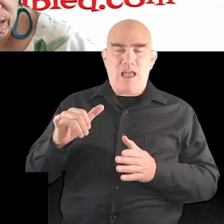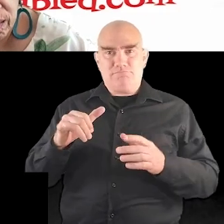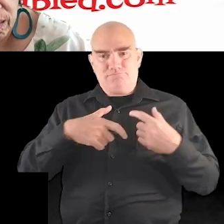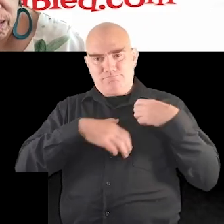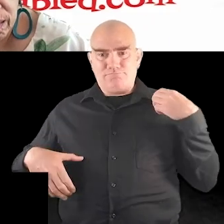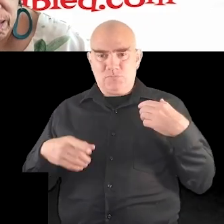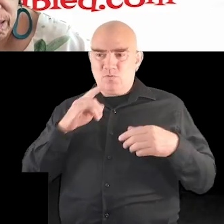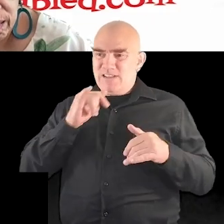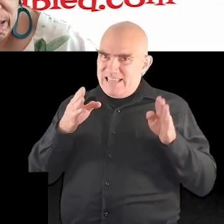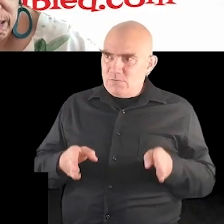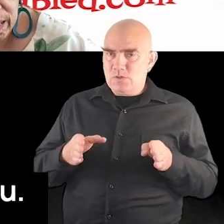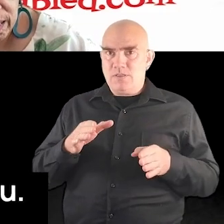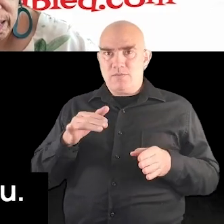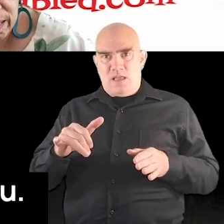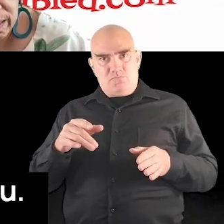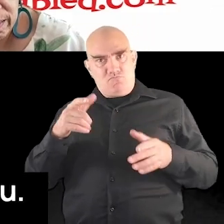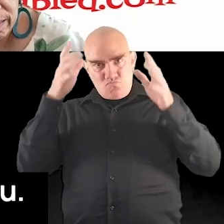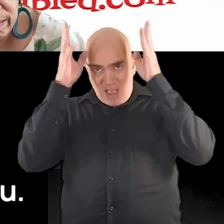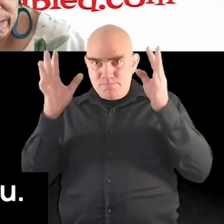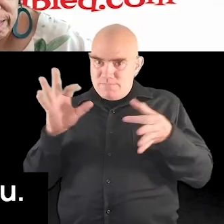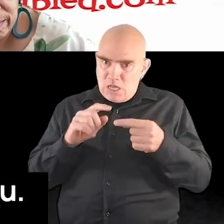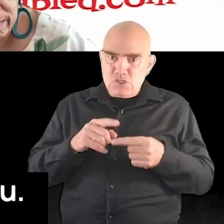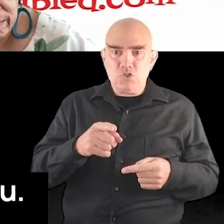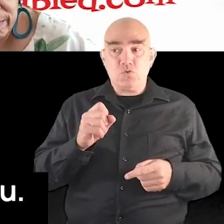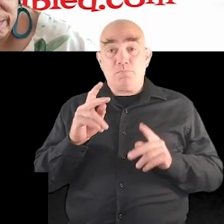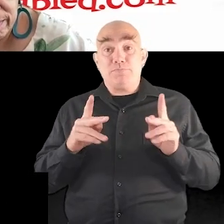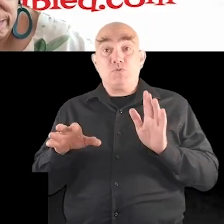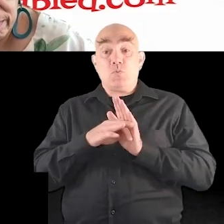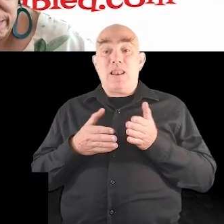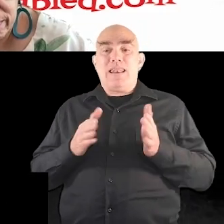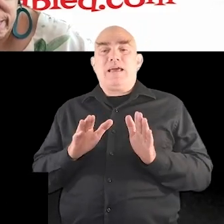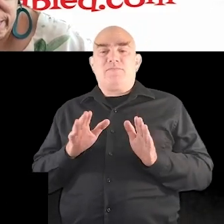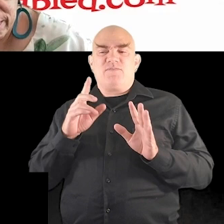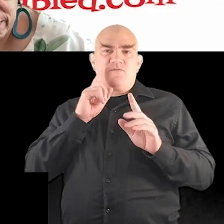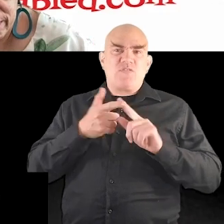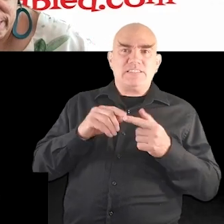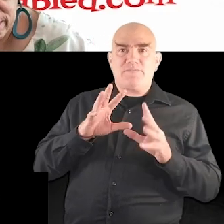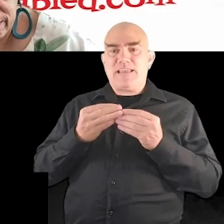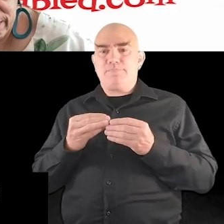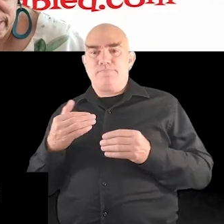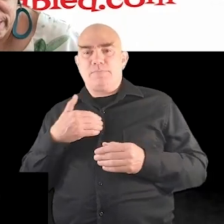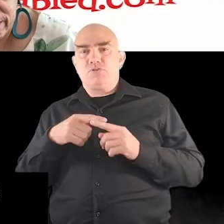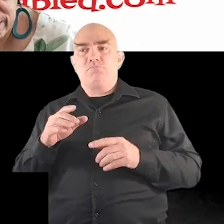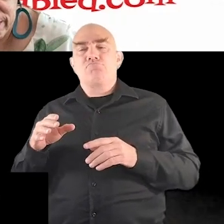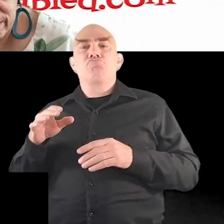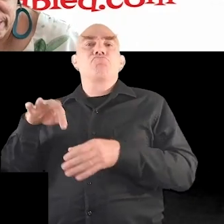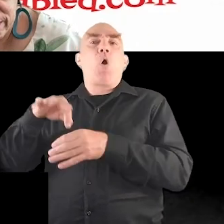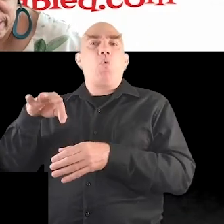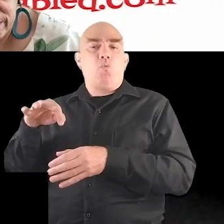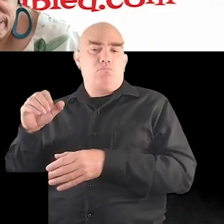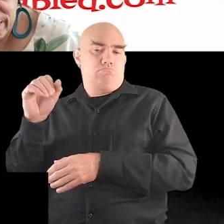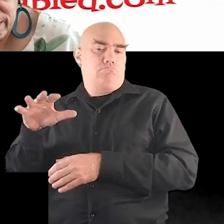are that individual that crown belongs to you. So the People Choice allows for friends and family members